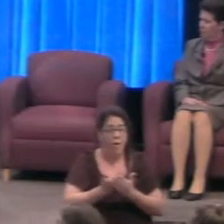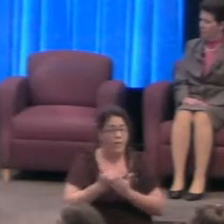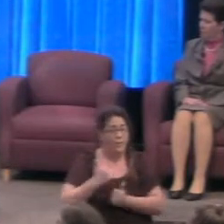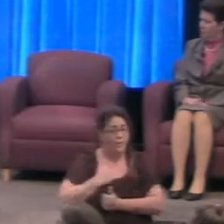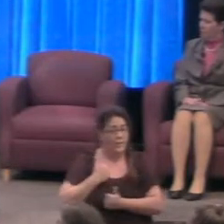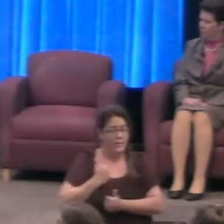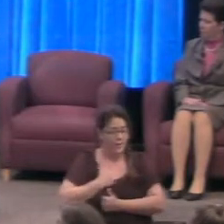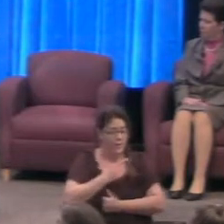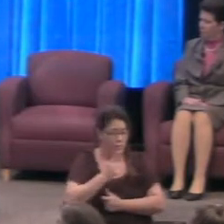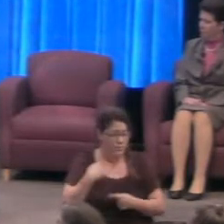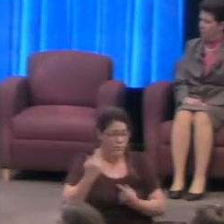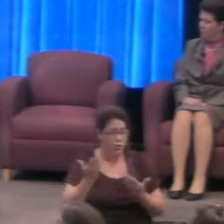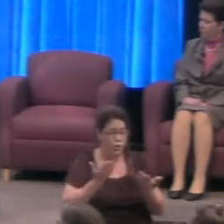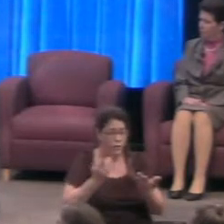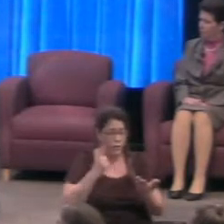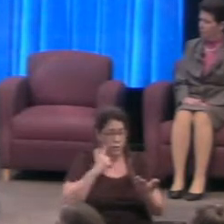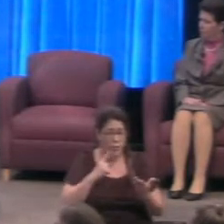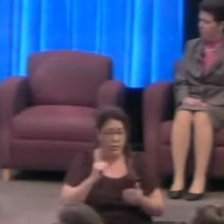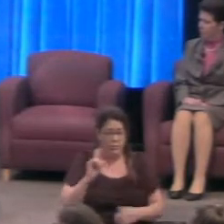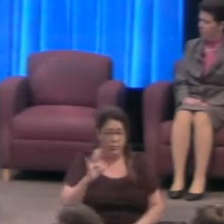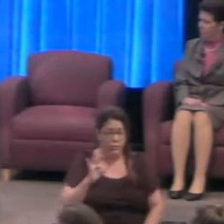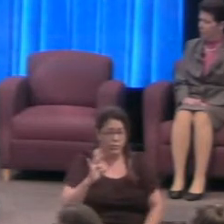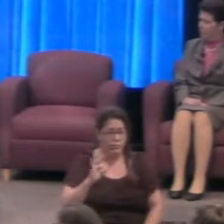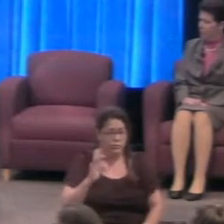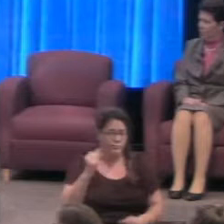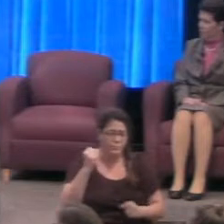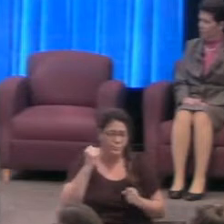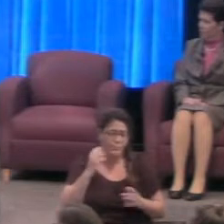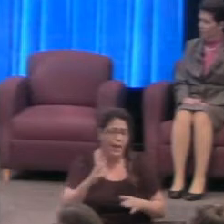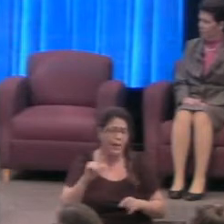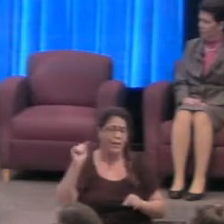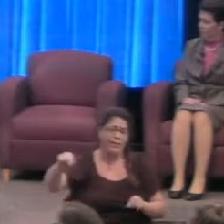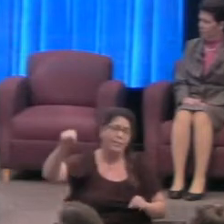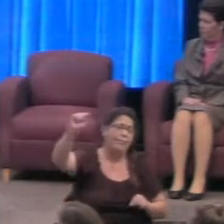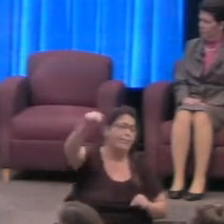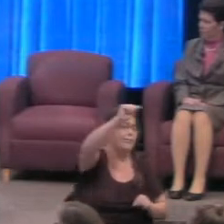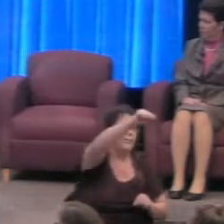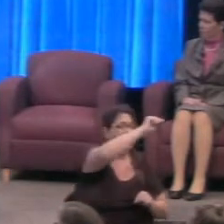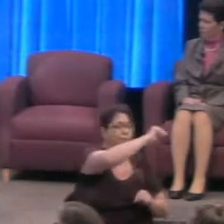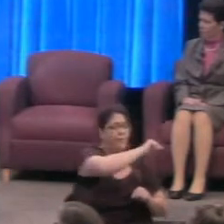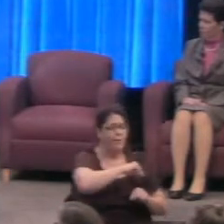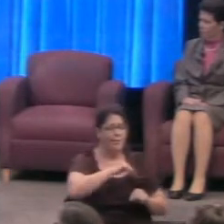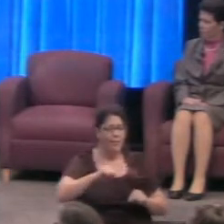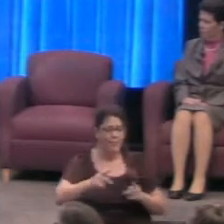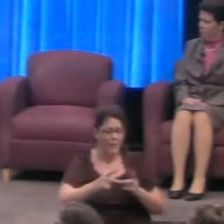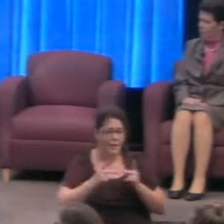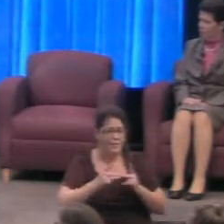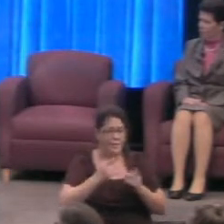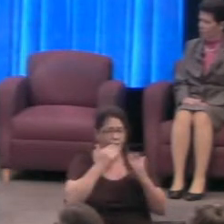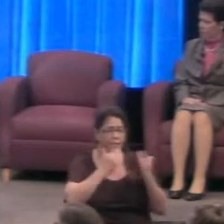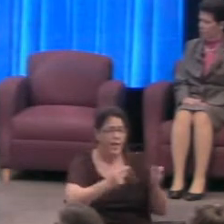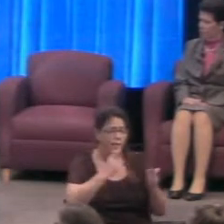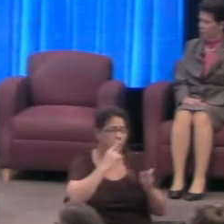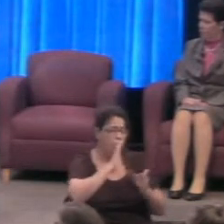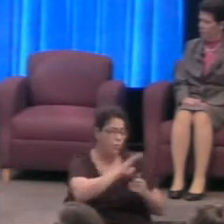served in the Air Force, multiple assignments, multiple locations, we thank you for your